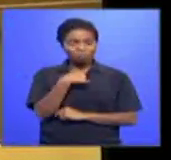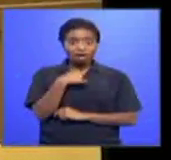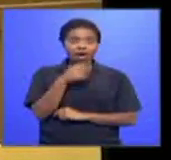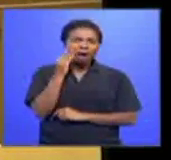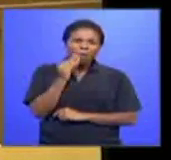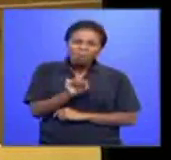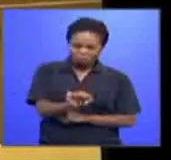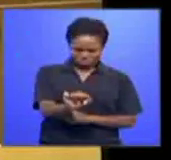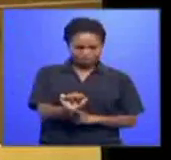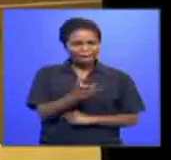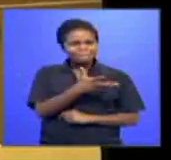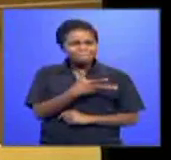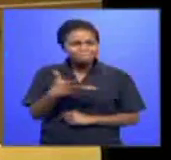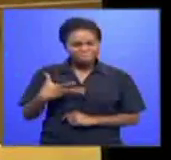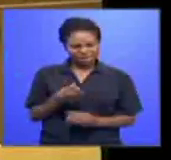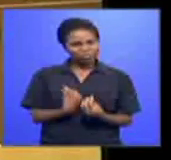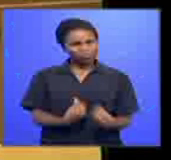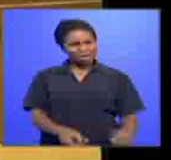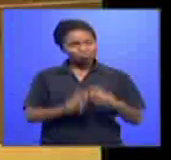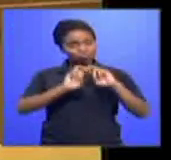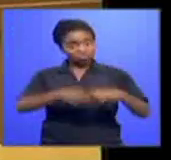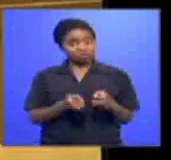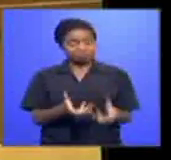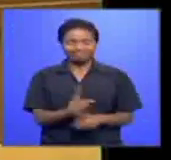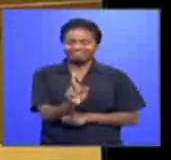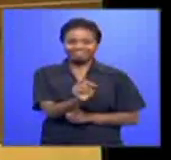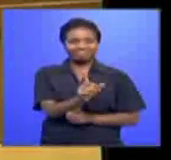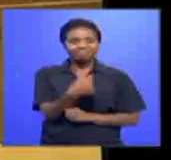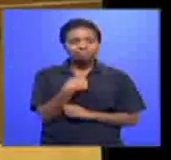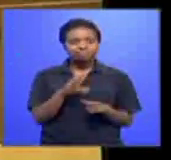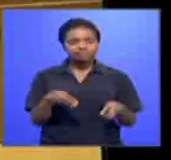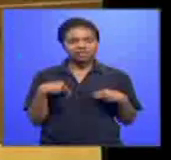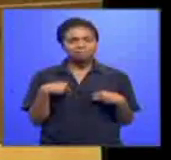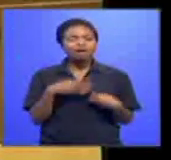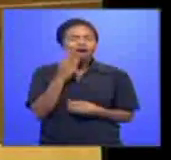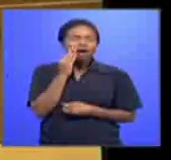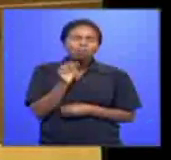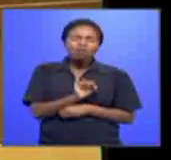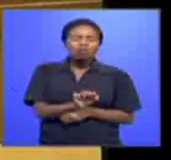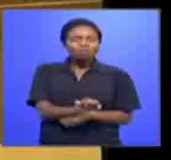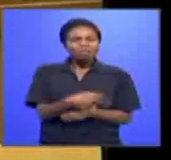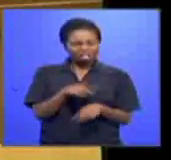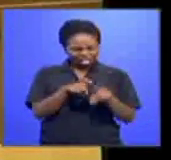abadlwengula omame nezingane, ngisho nezalukazi imbala,